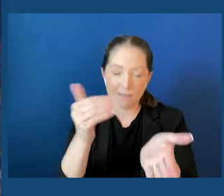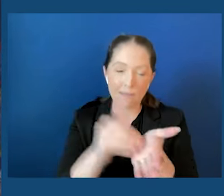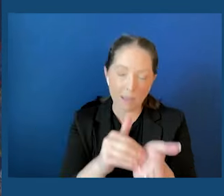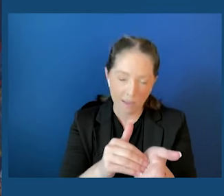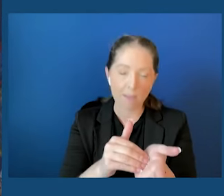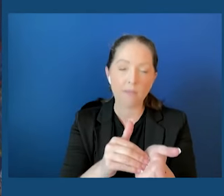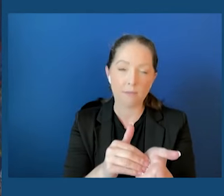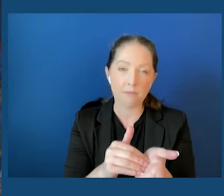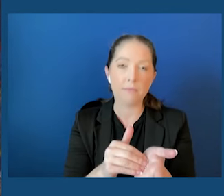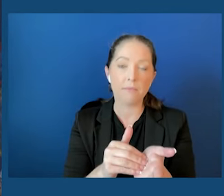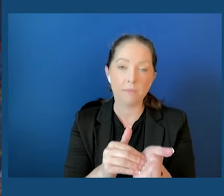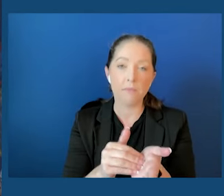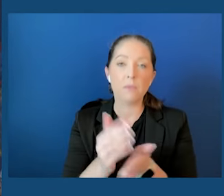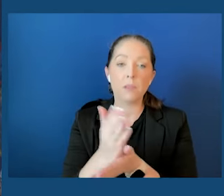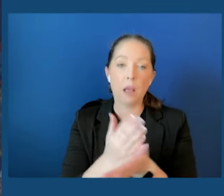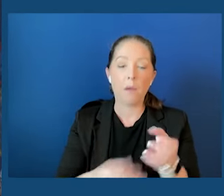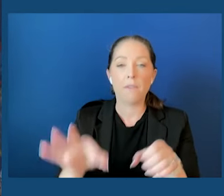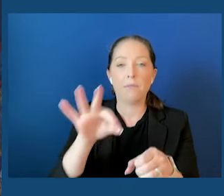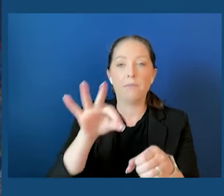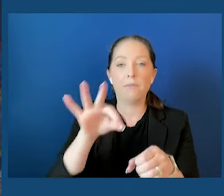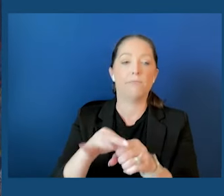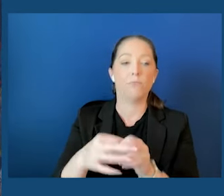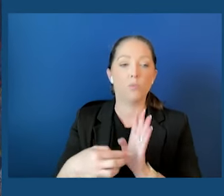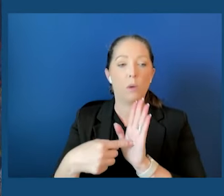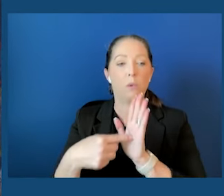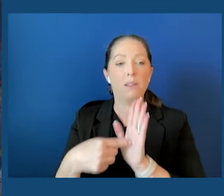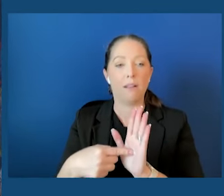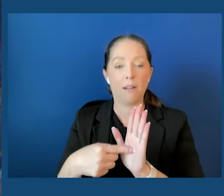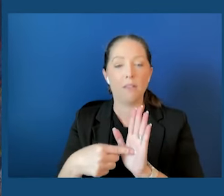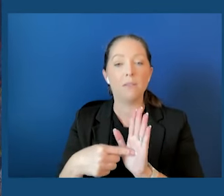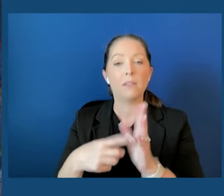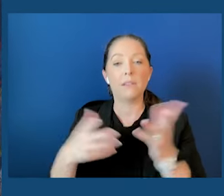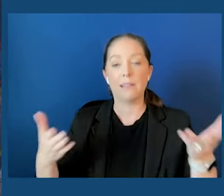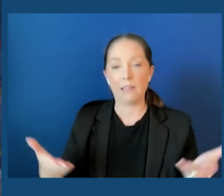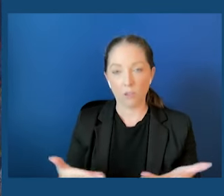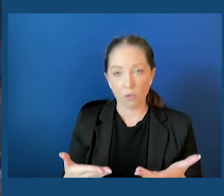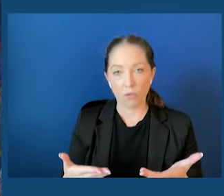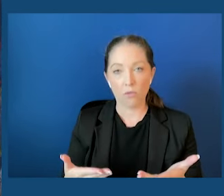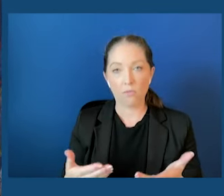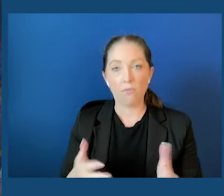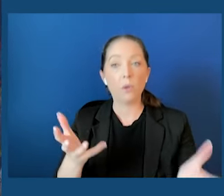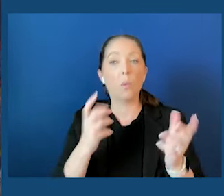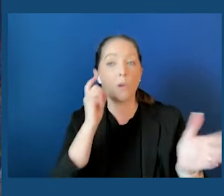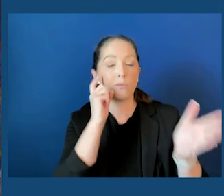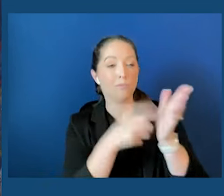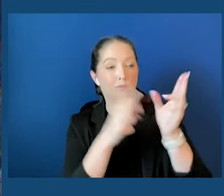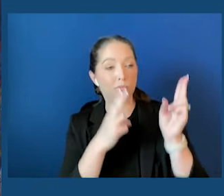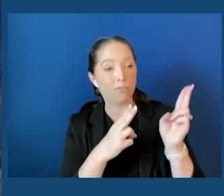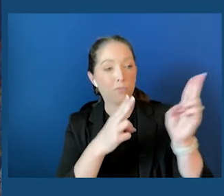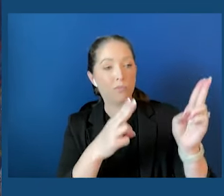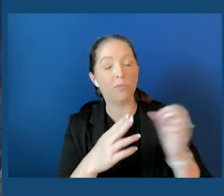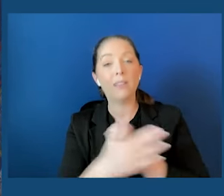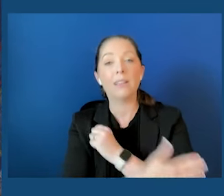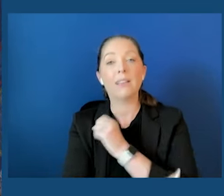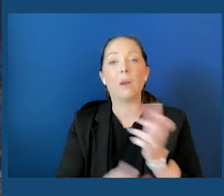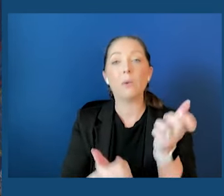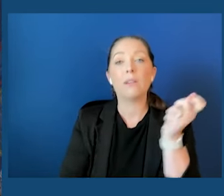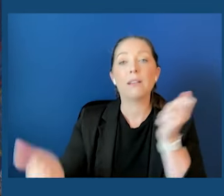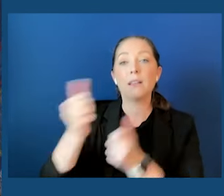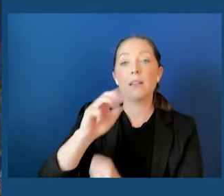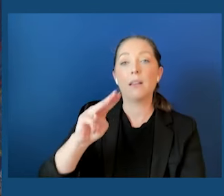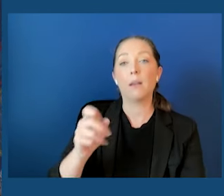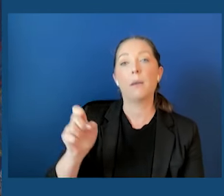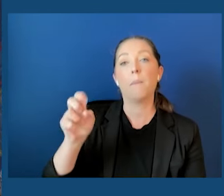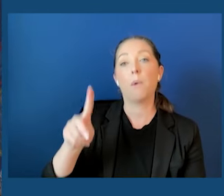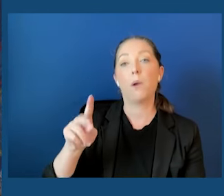of the elected representatives that are with us. I want to recognize our county executive, Mark